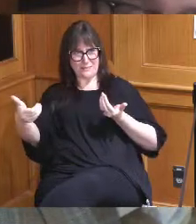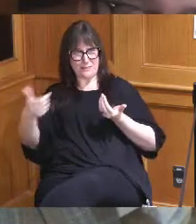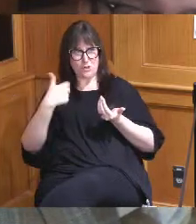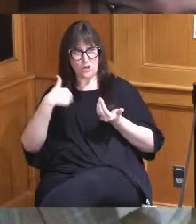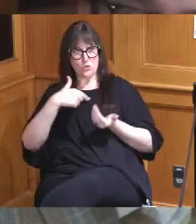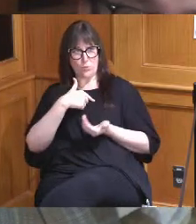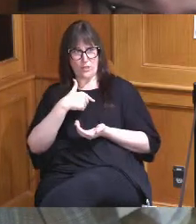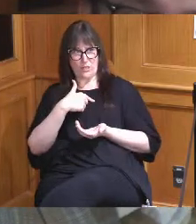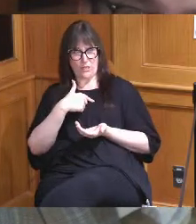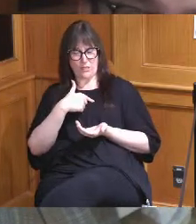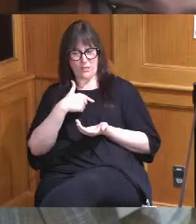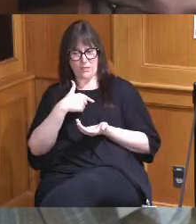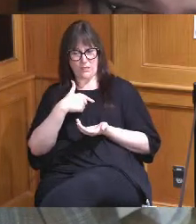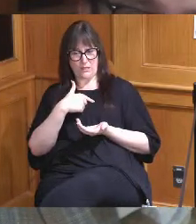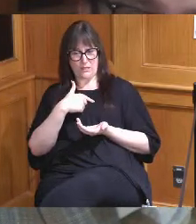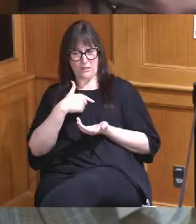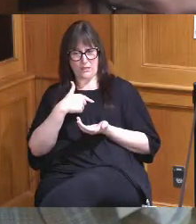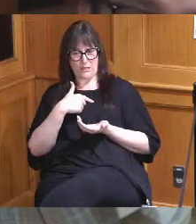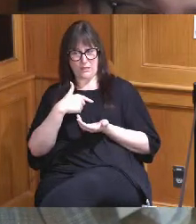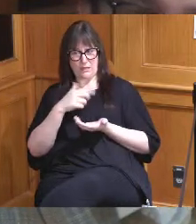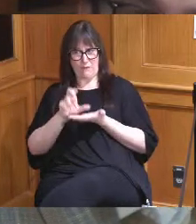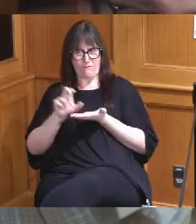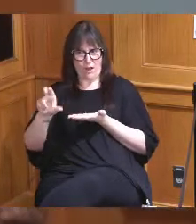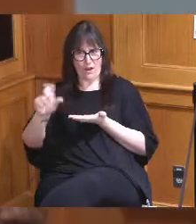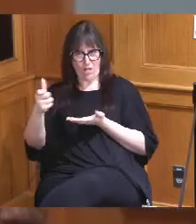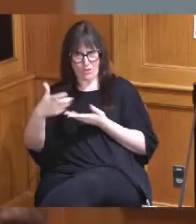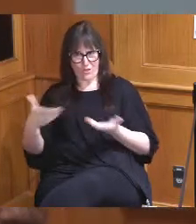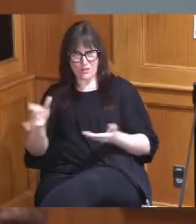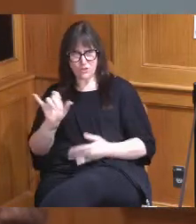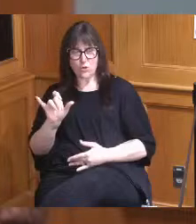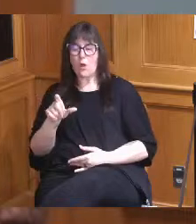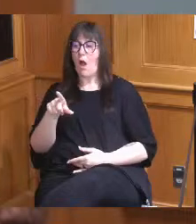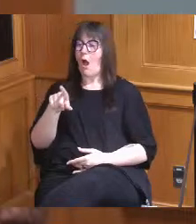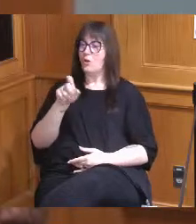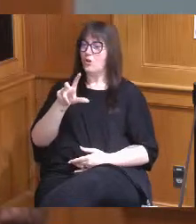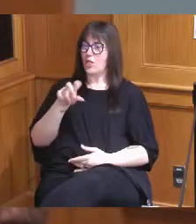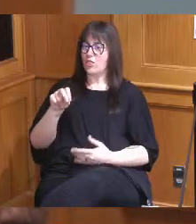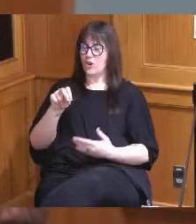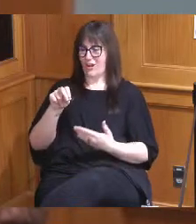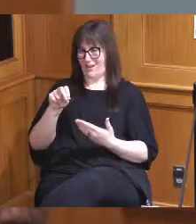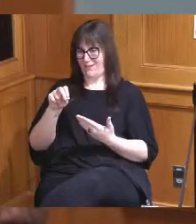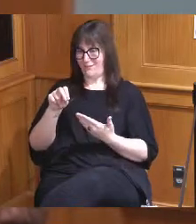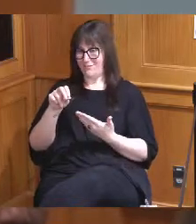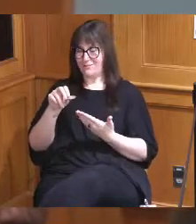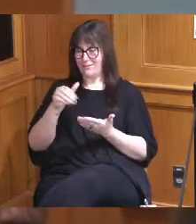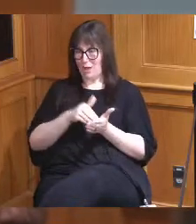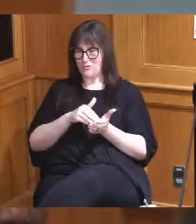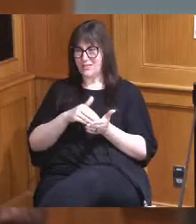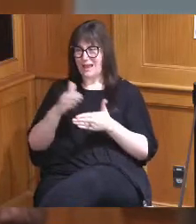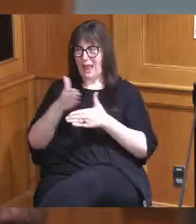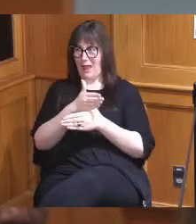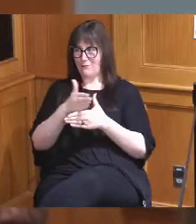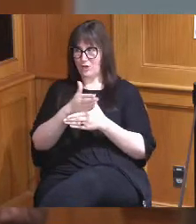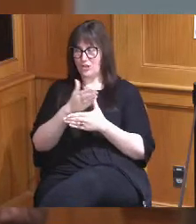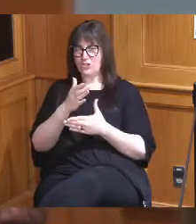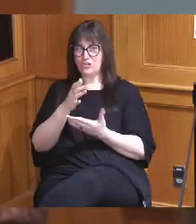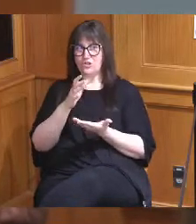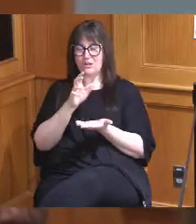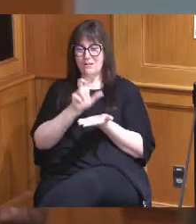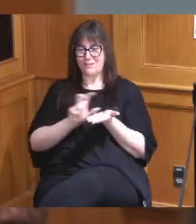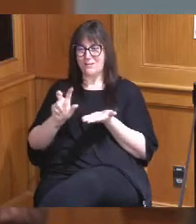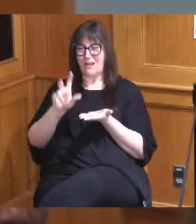we fund other things too. Yeah, the 130,000 average is what contributes to that $3.6